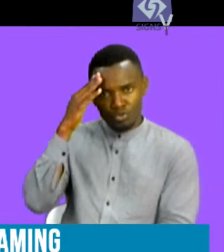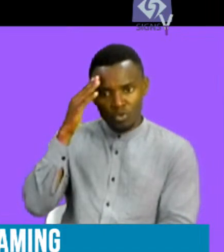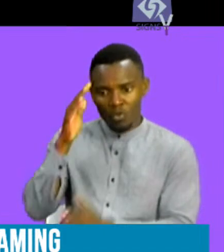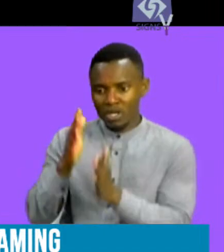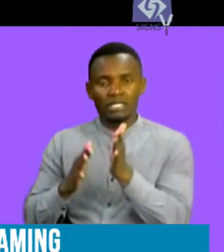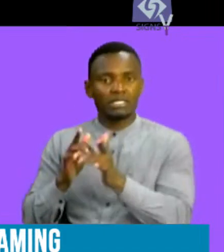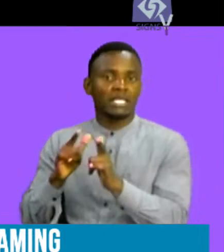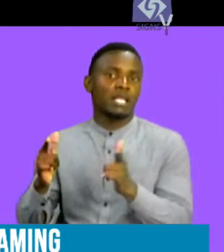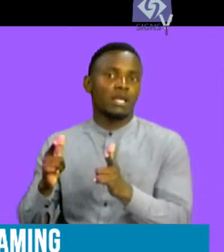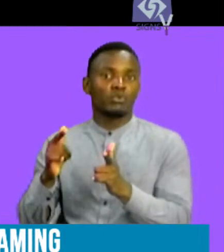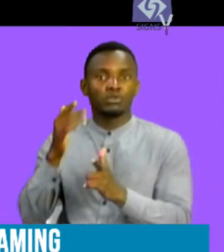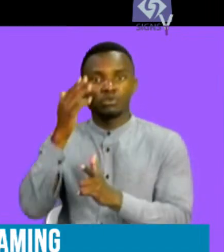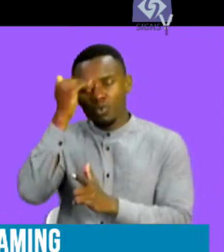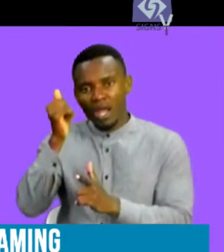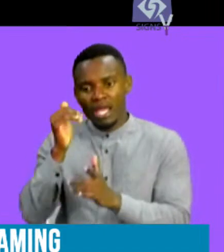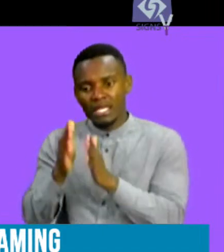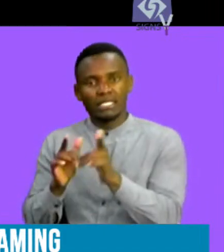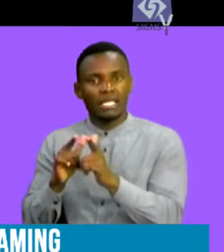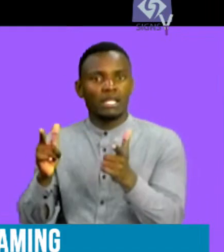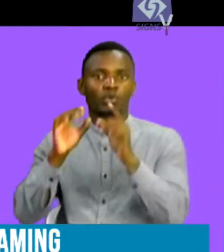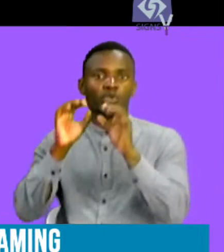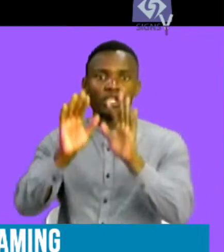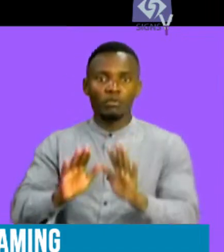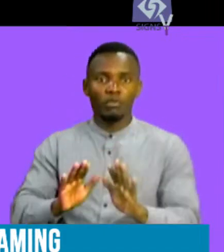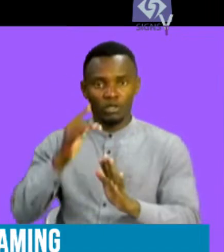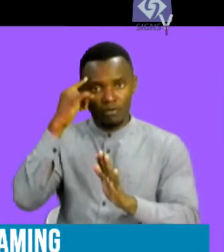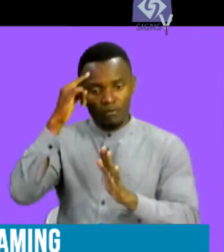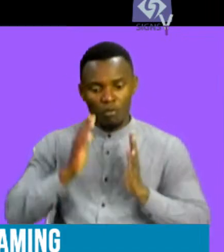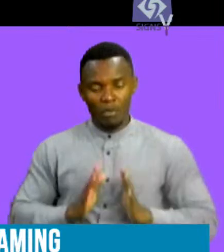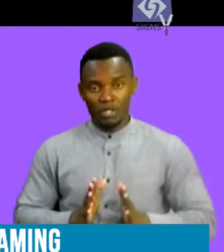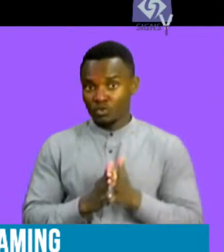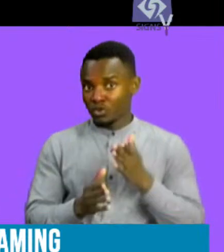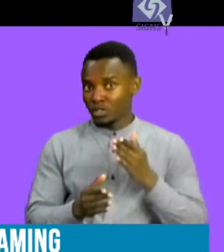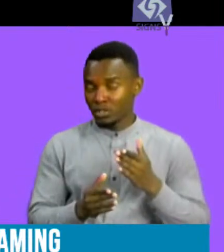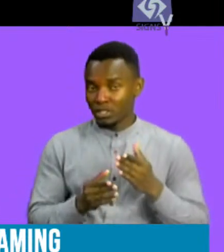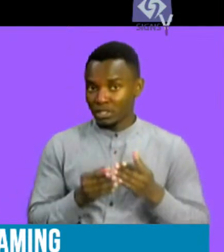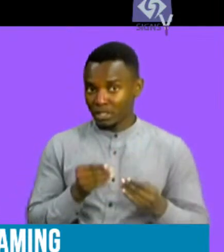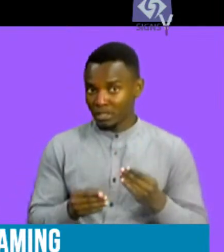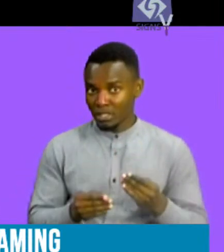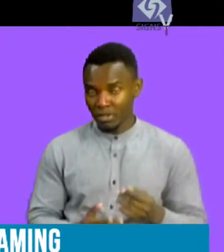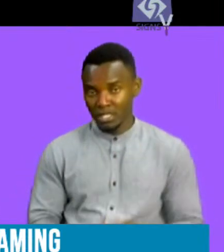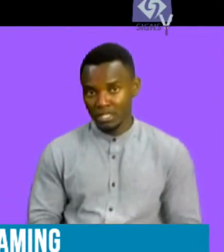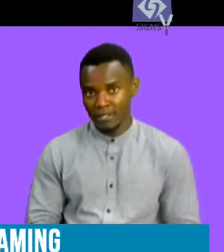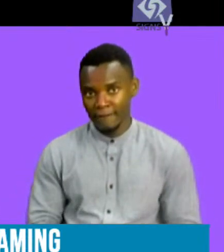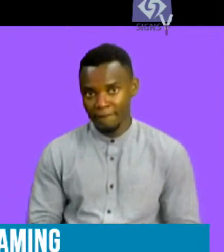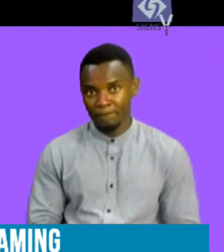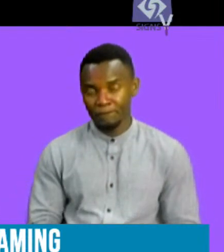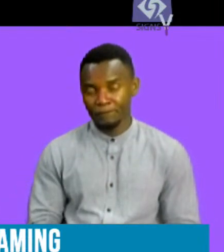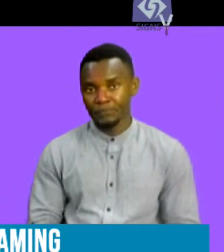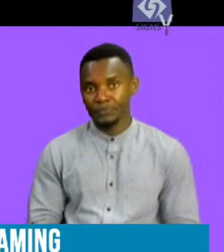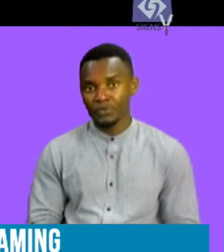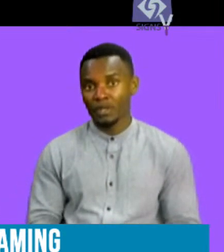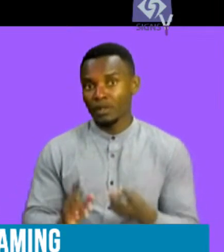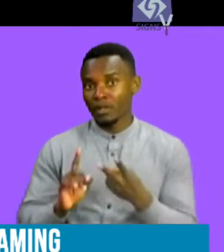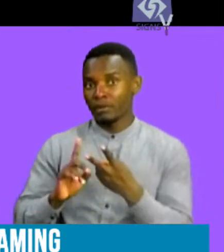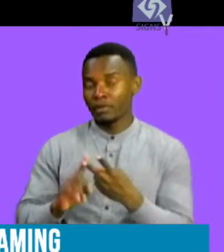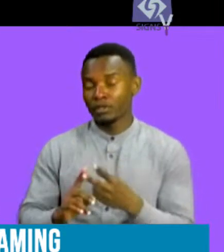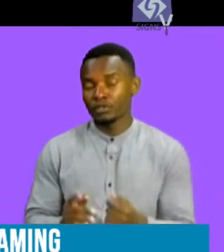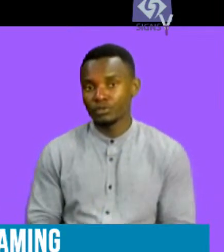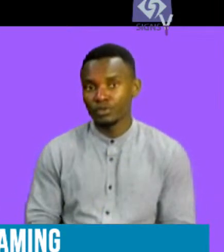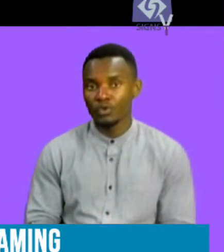Because that's the very, very key for especially persons with. Number two, we also have